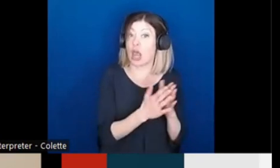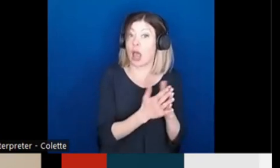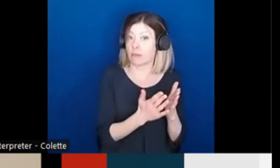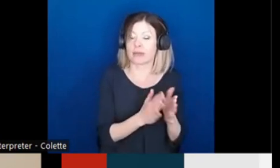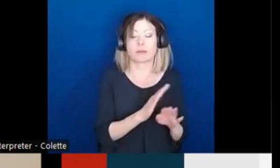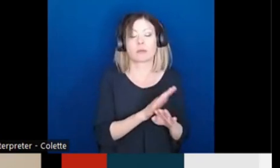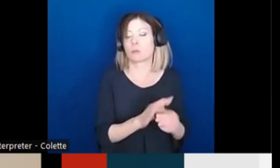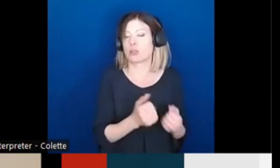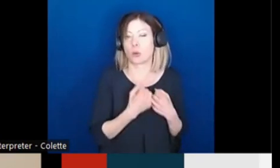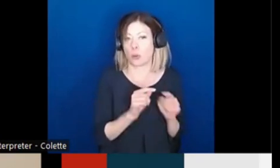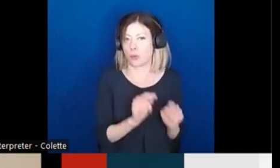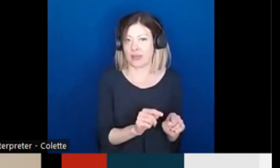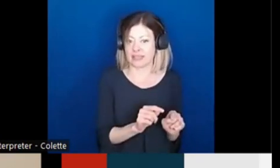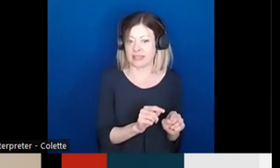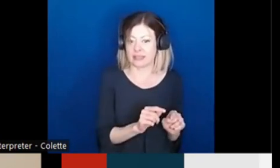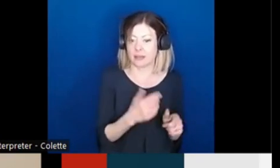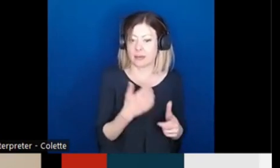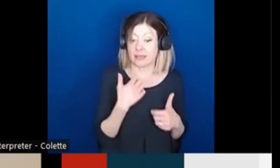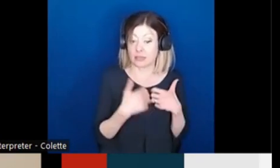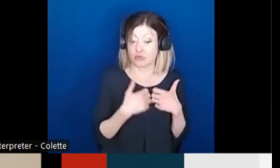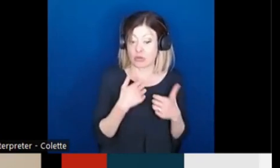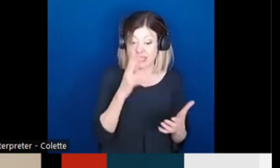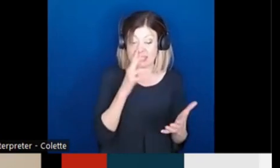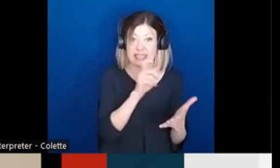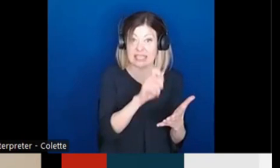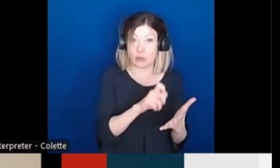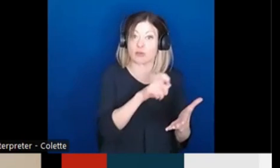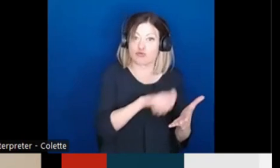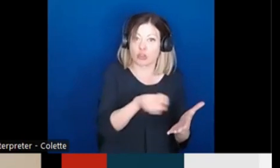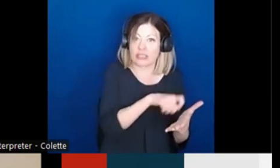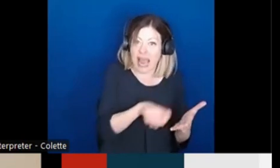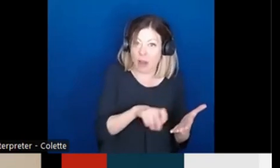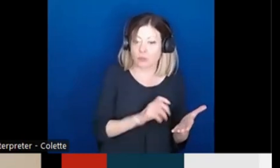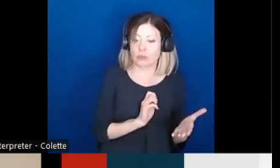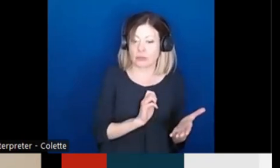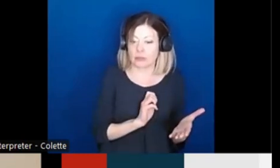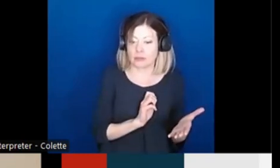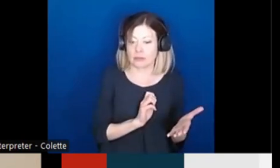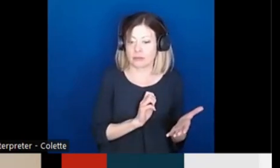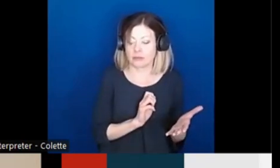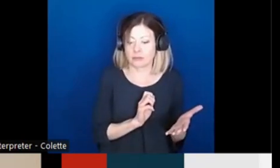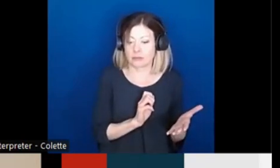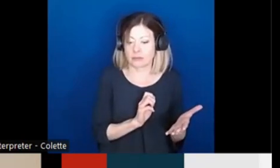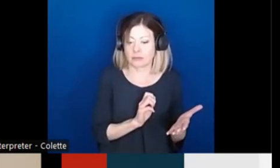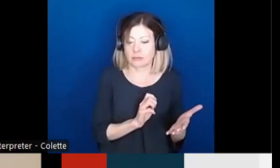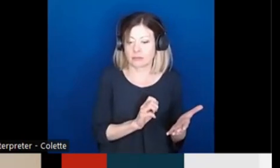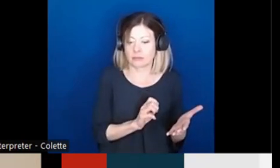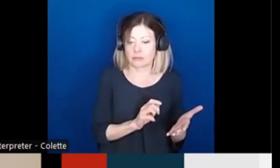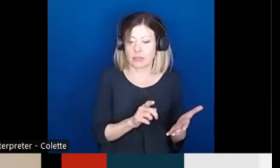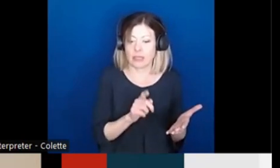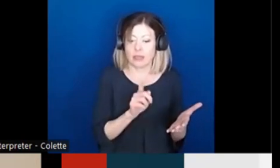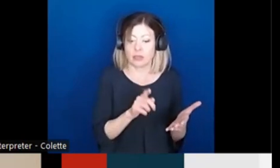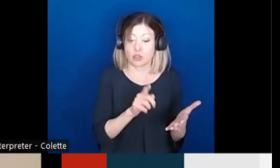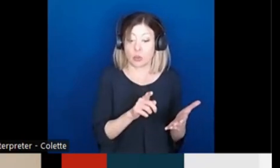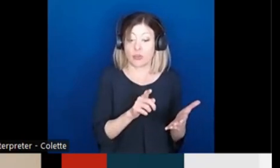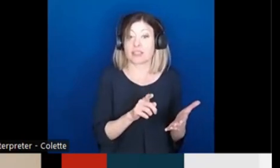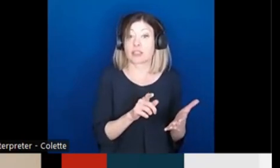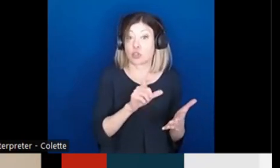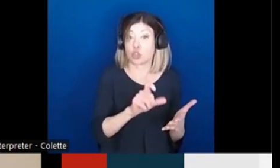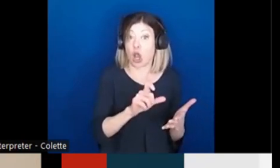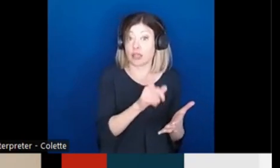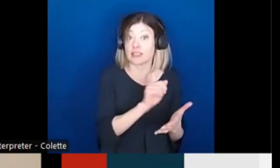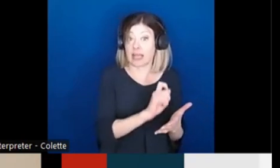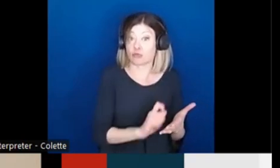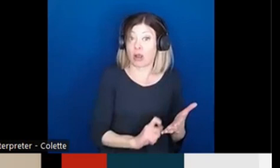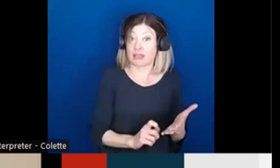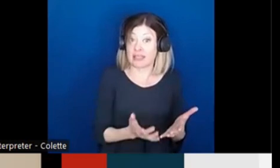it's interesting seeing the little crossings out. So that's actually the manuscript in Charlotte's hand. You realise when you're so